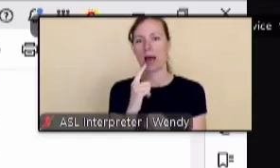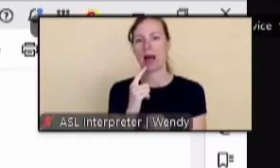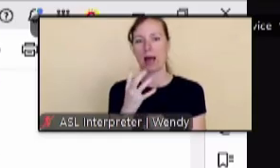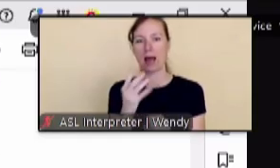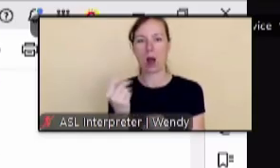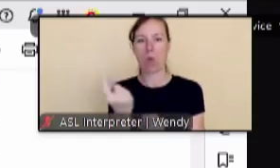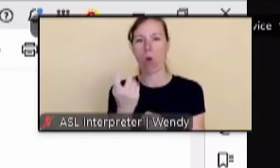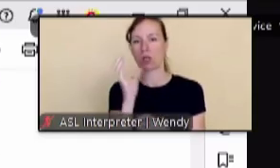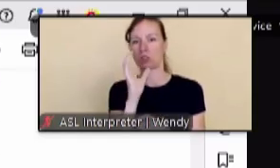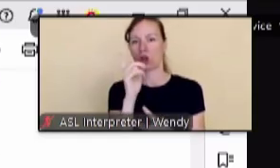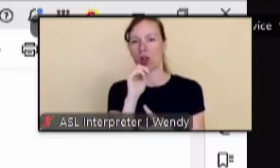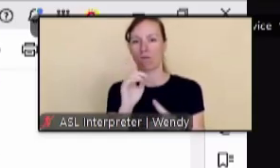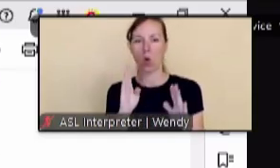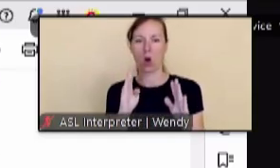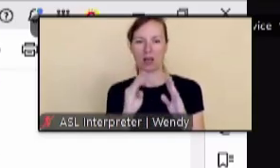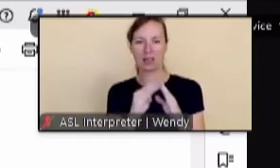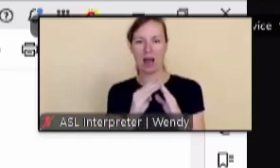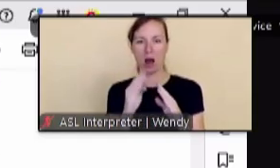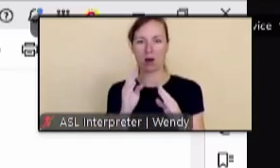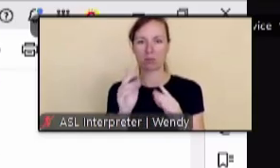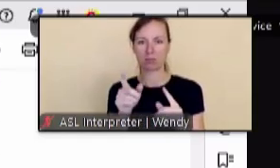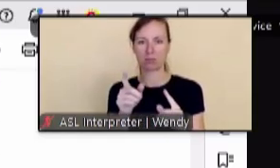I gave you a thumbs up, Chief.